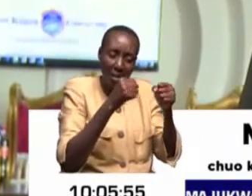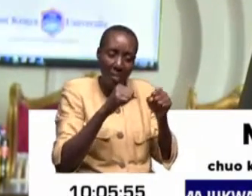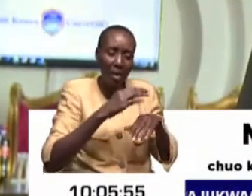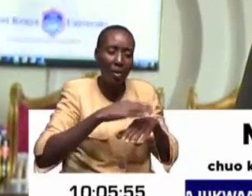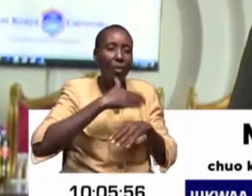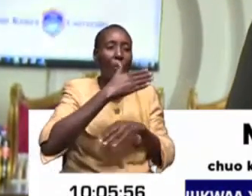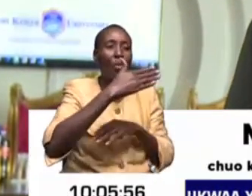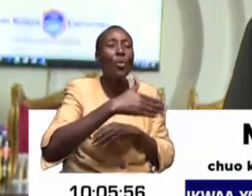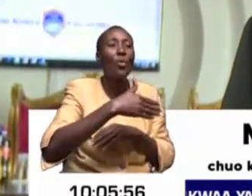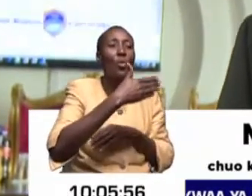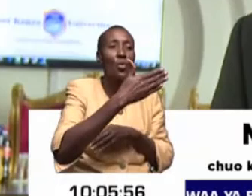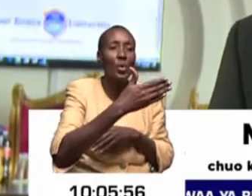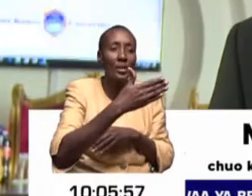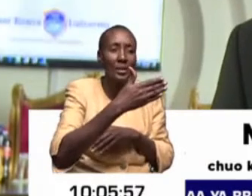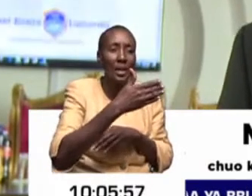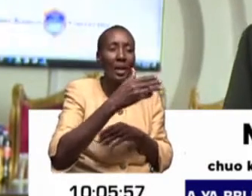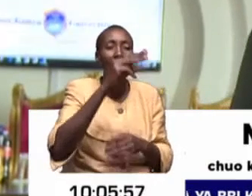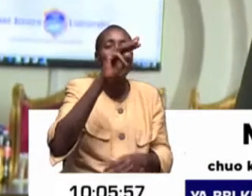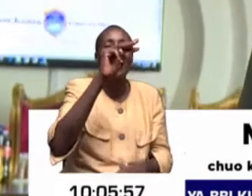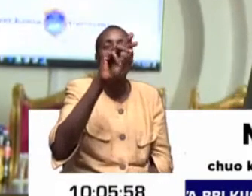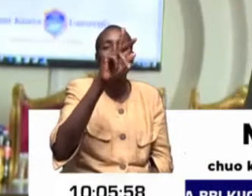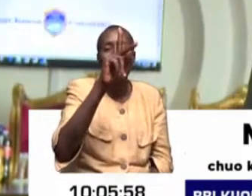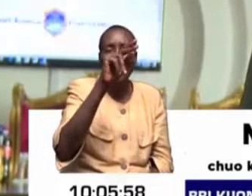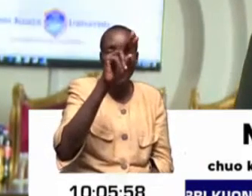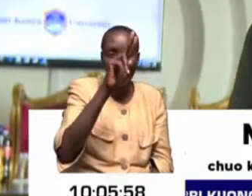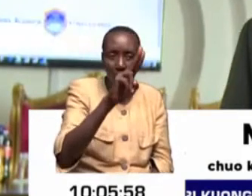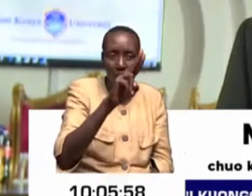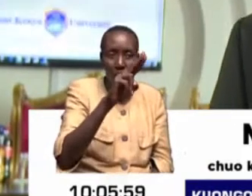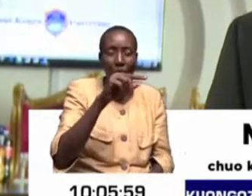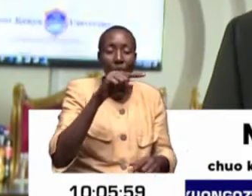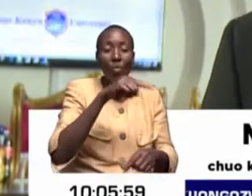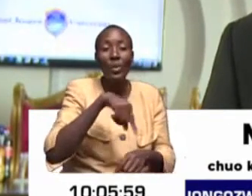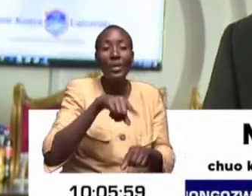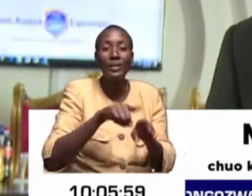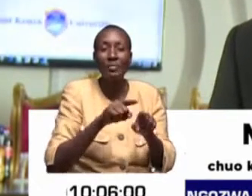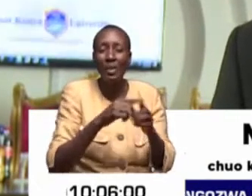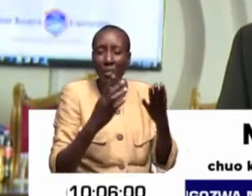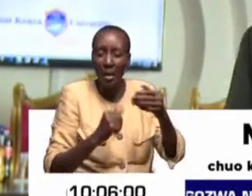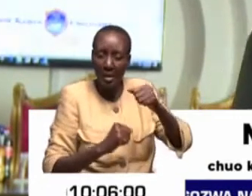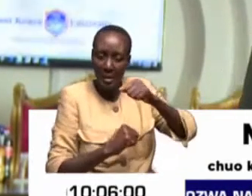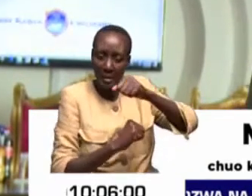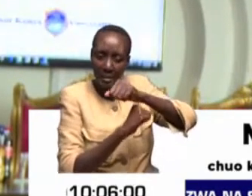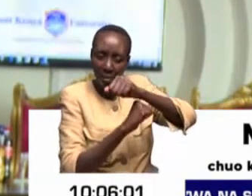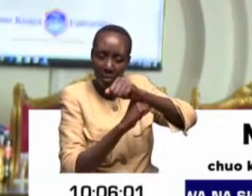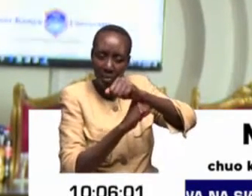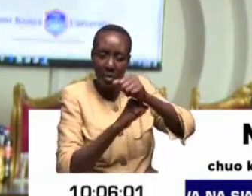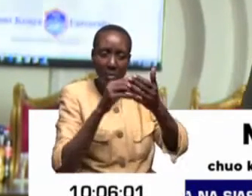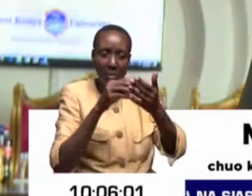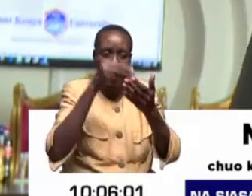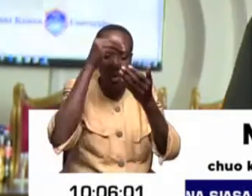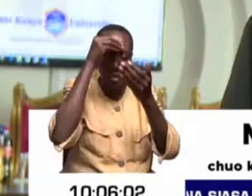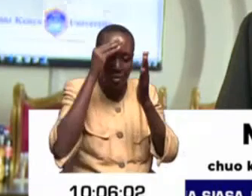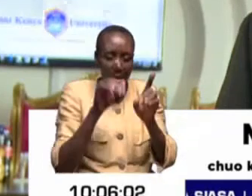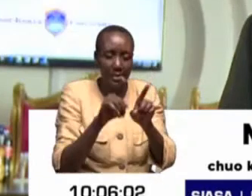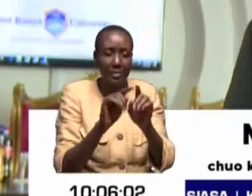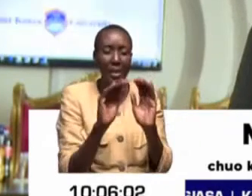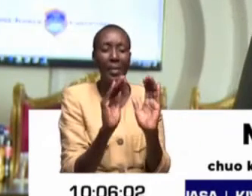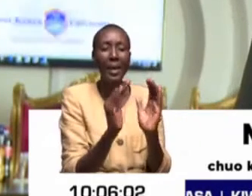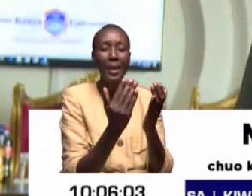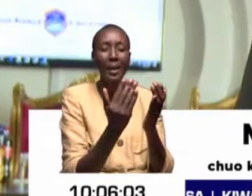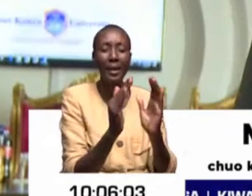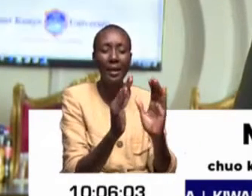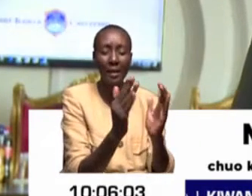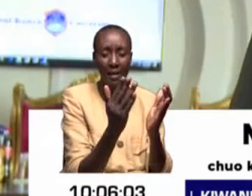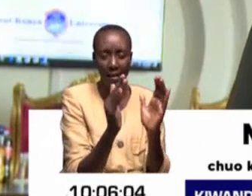And at MKU, we have been quite instrumental in helping our students and encouraging them also to